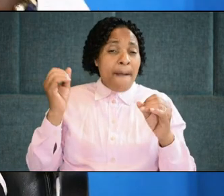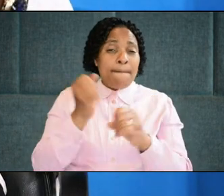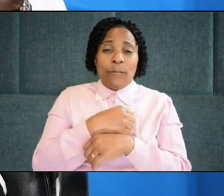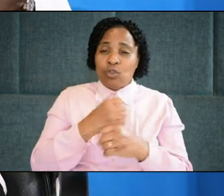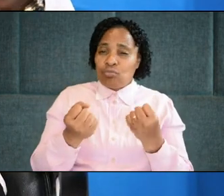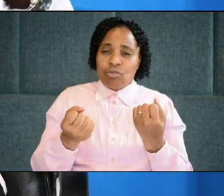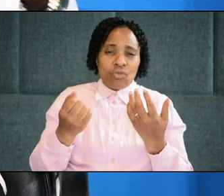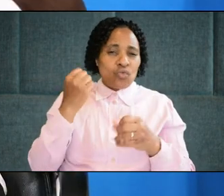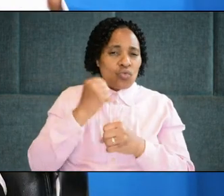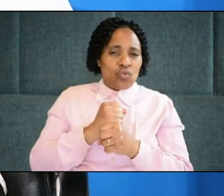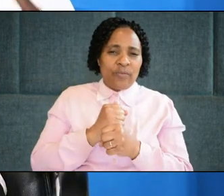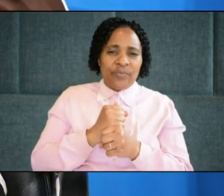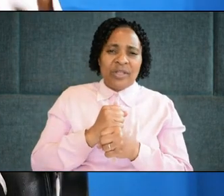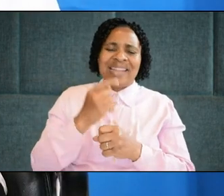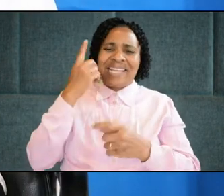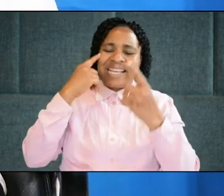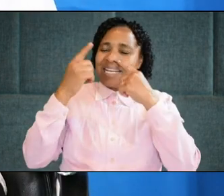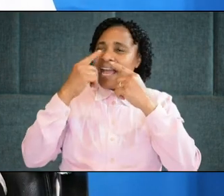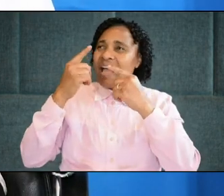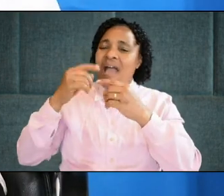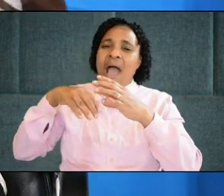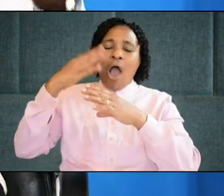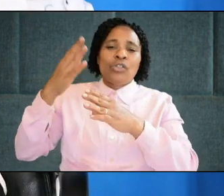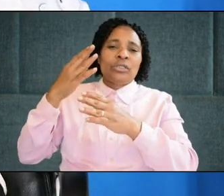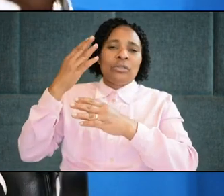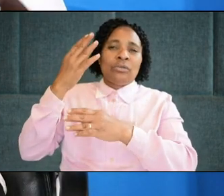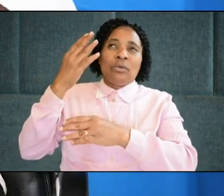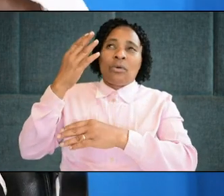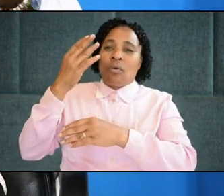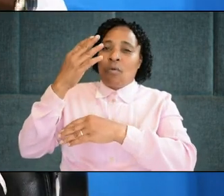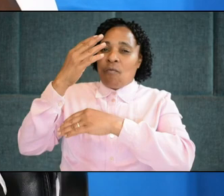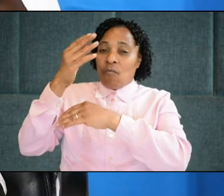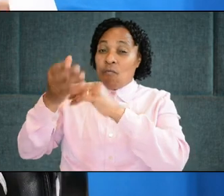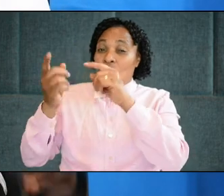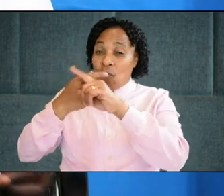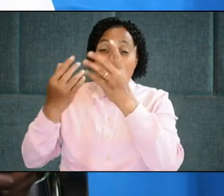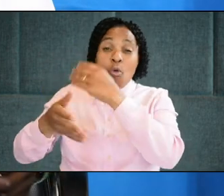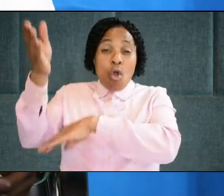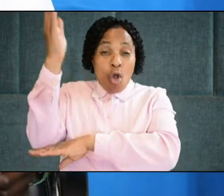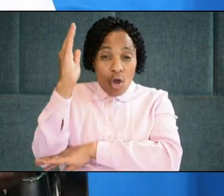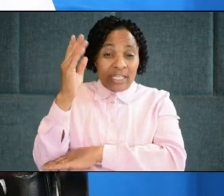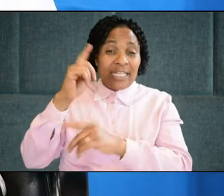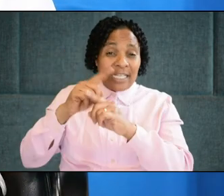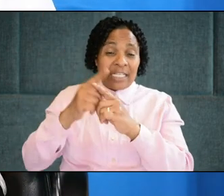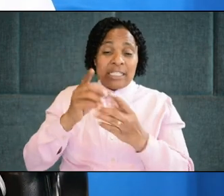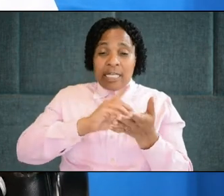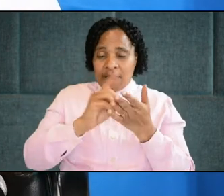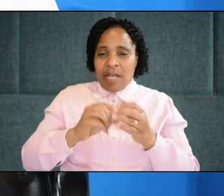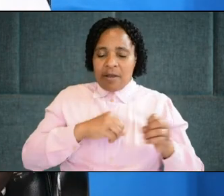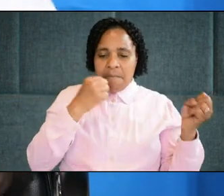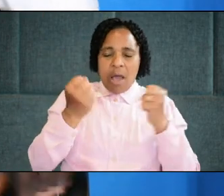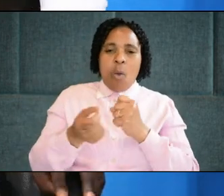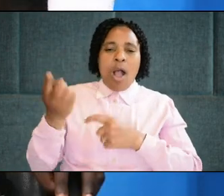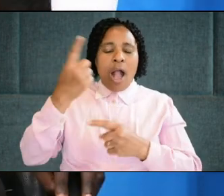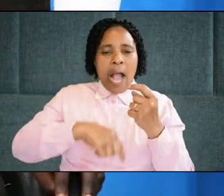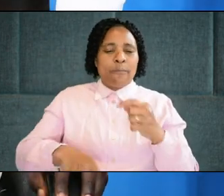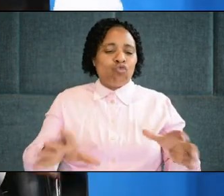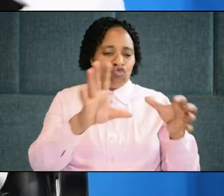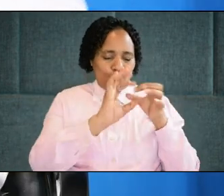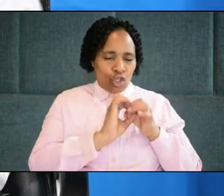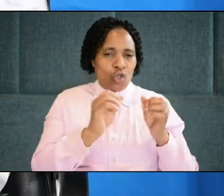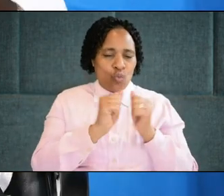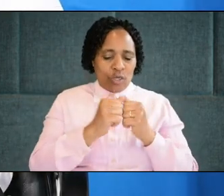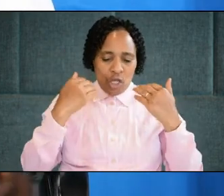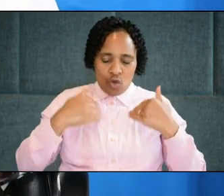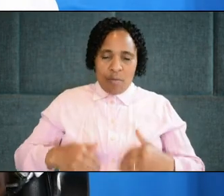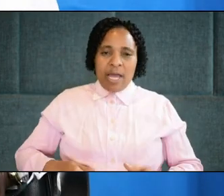what they could not do, they cried out to help from God. And then the divine power came and combined with human effort